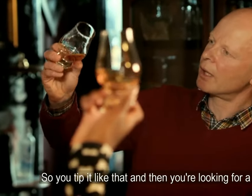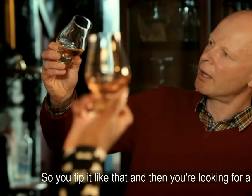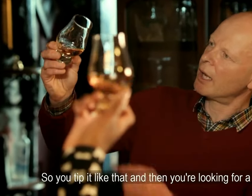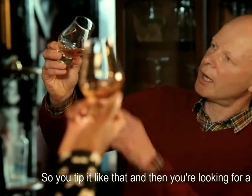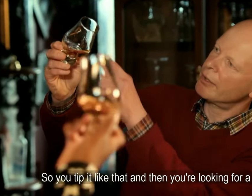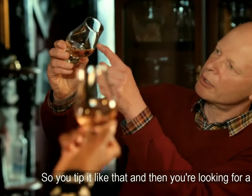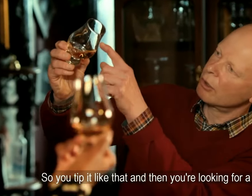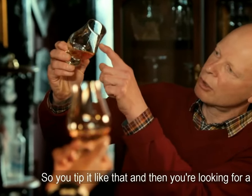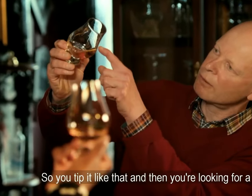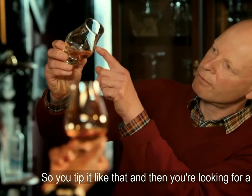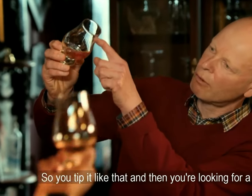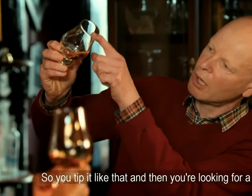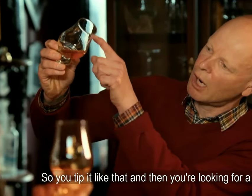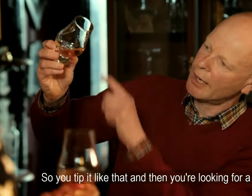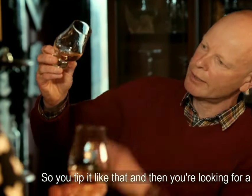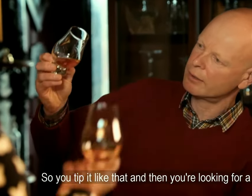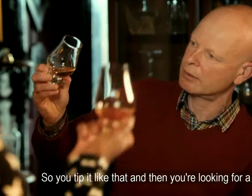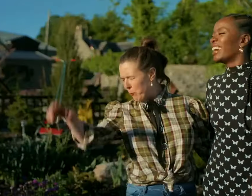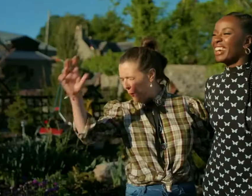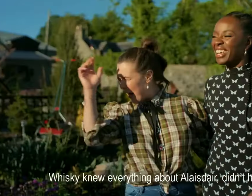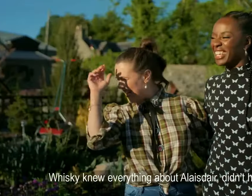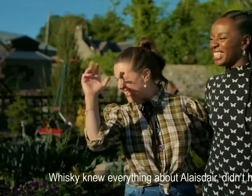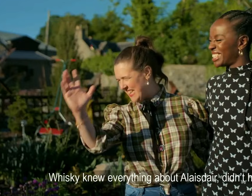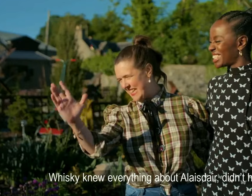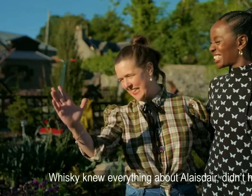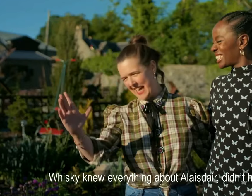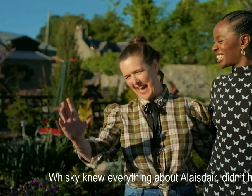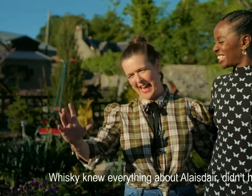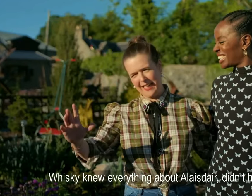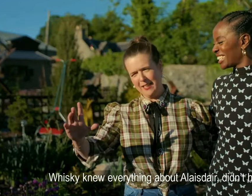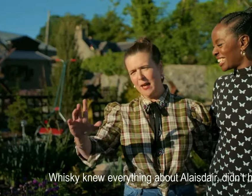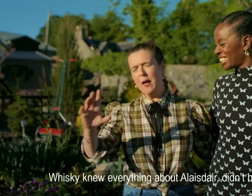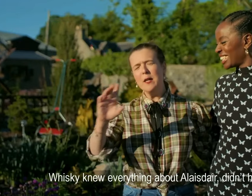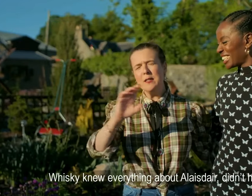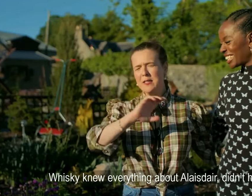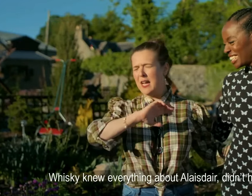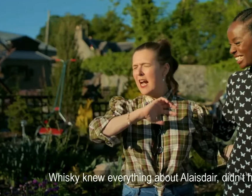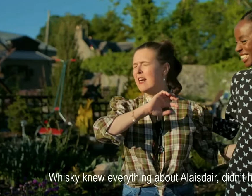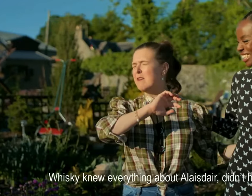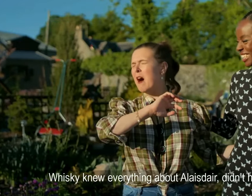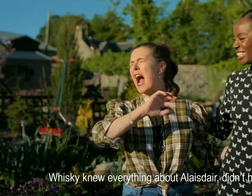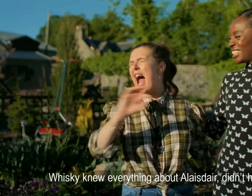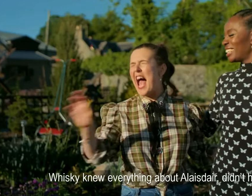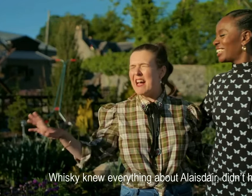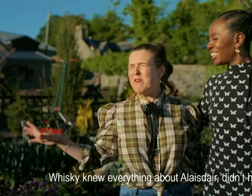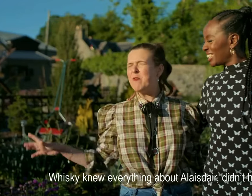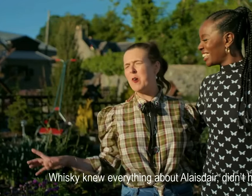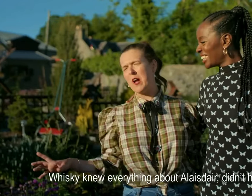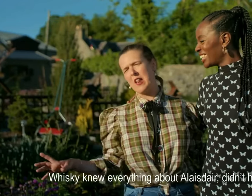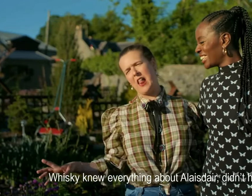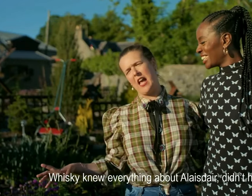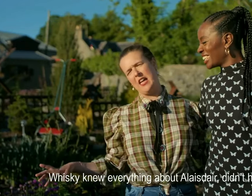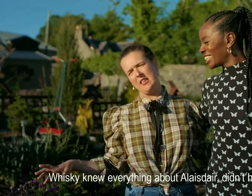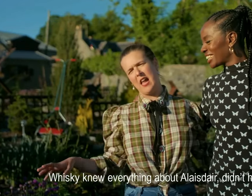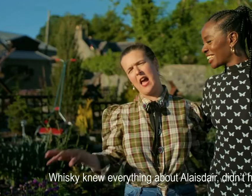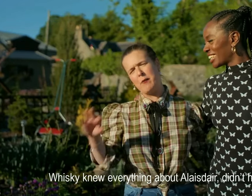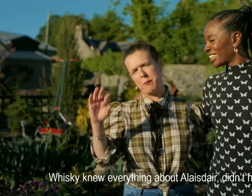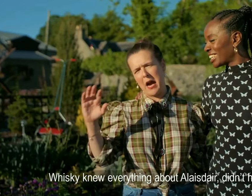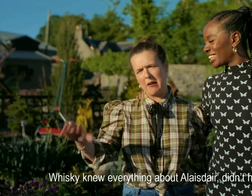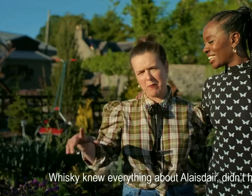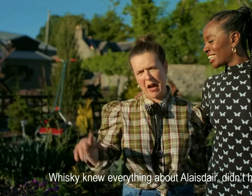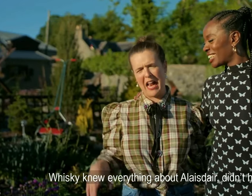you tip it like that, and then you're looking for a line. Whiskey knew